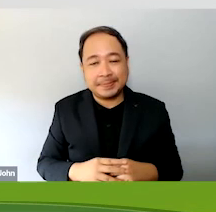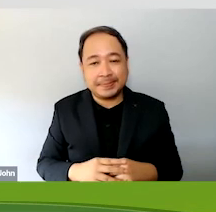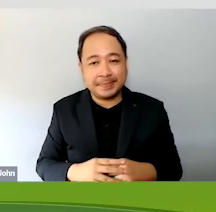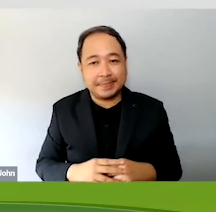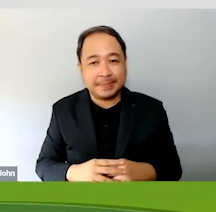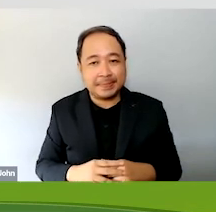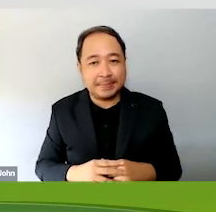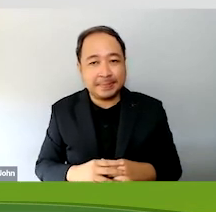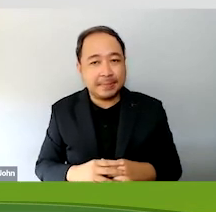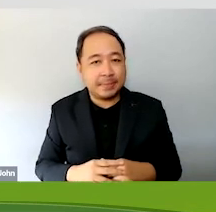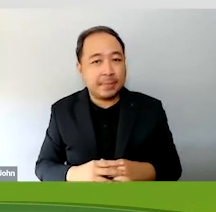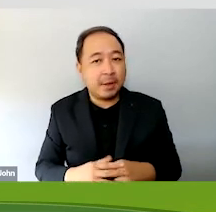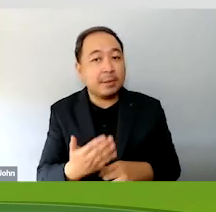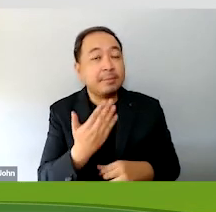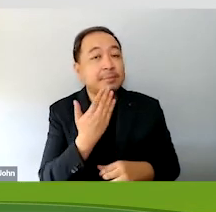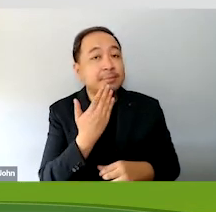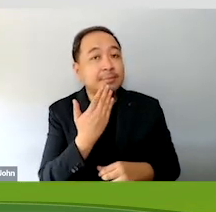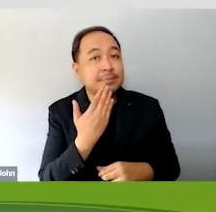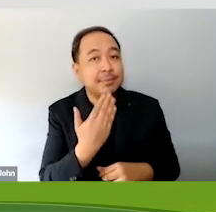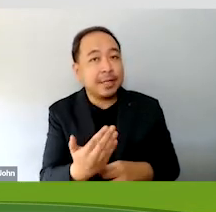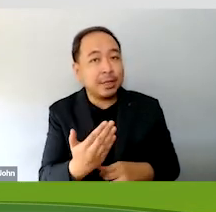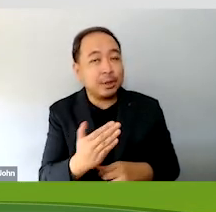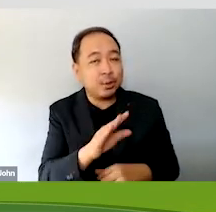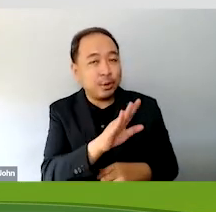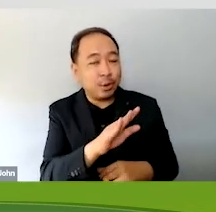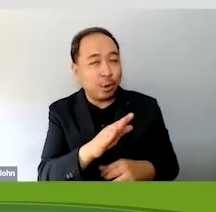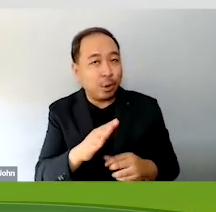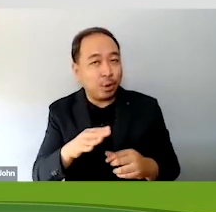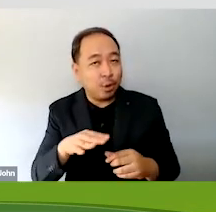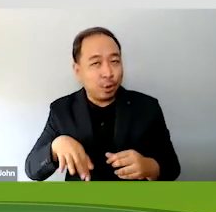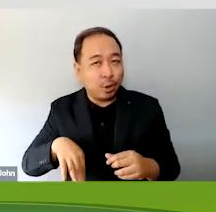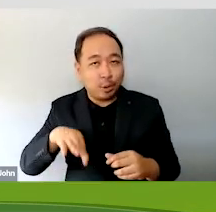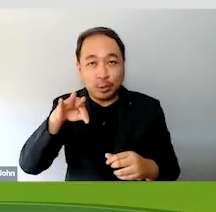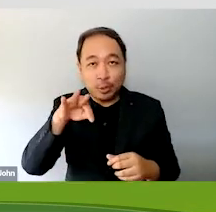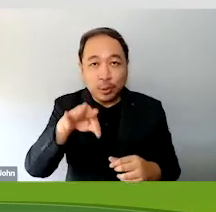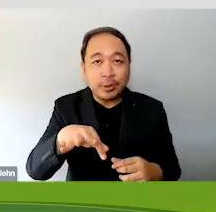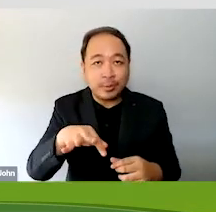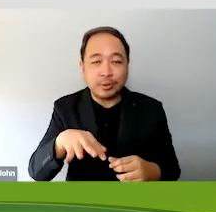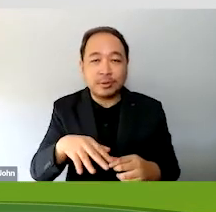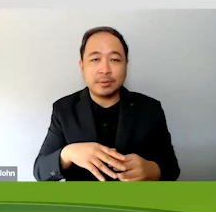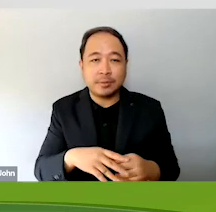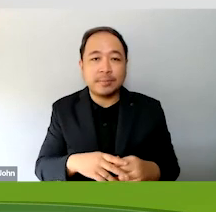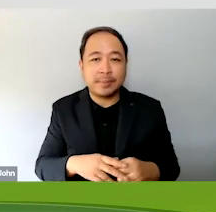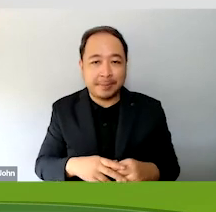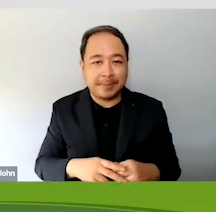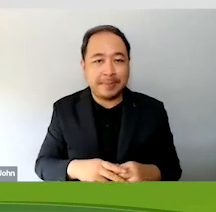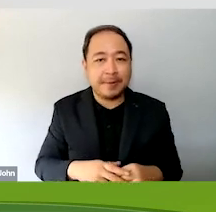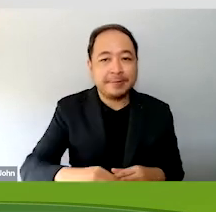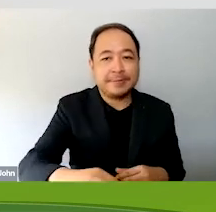Thank you very much indeed for your intervention, and we've taken note of the points that you shared.